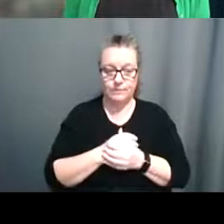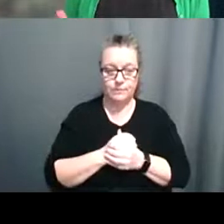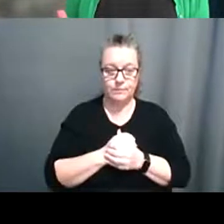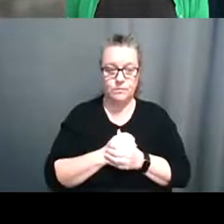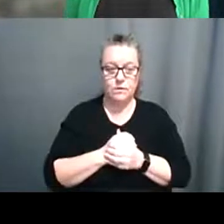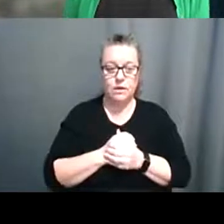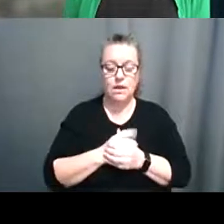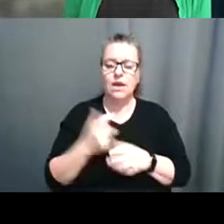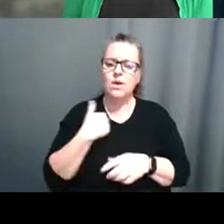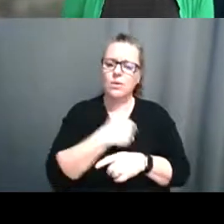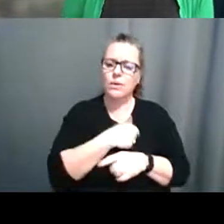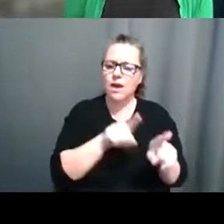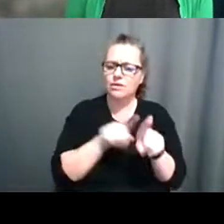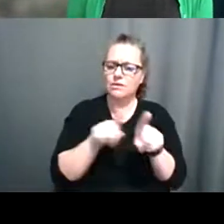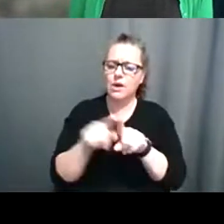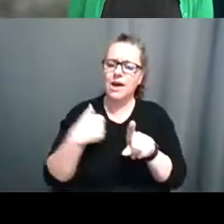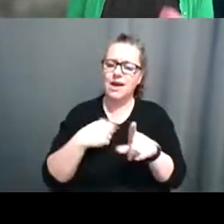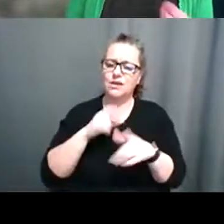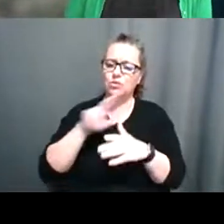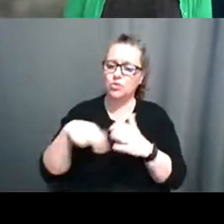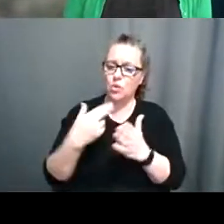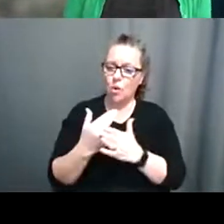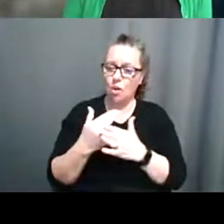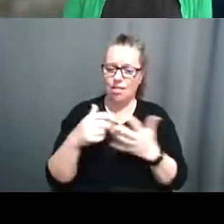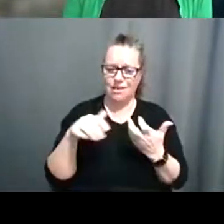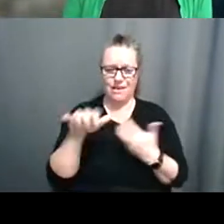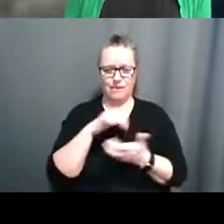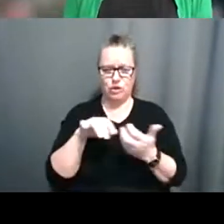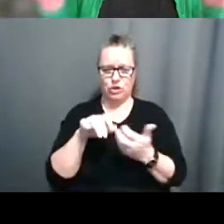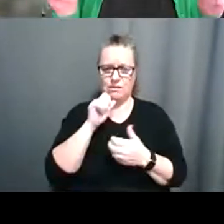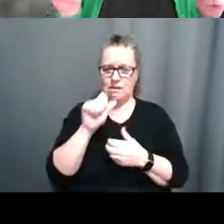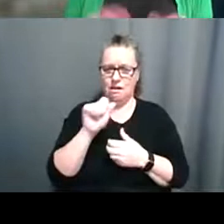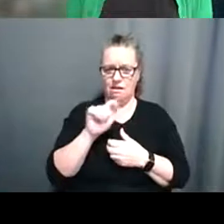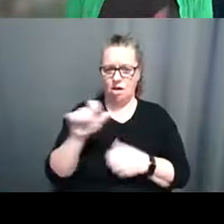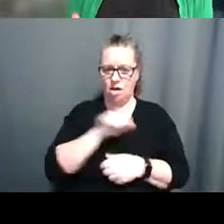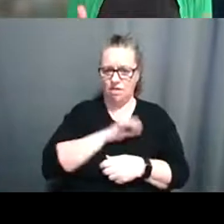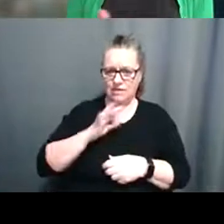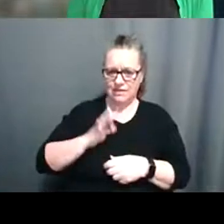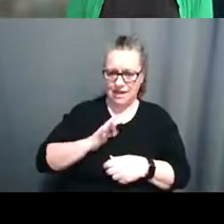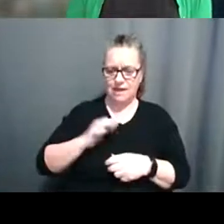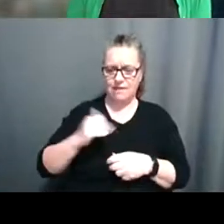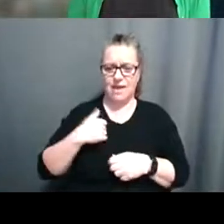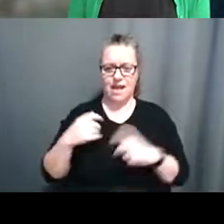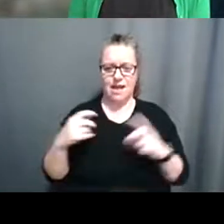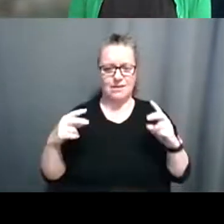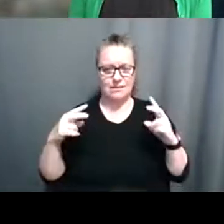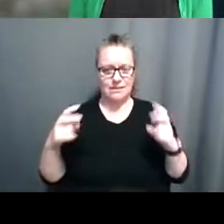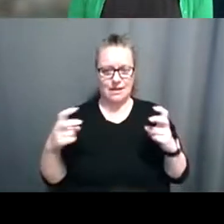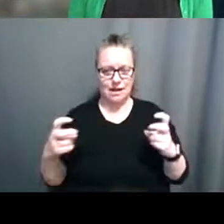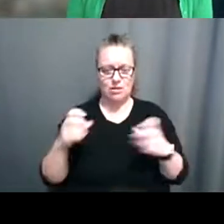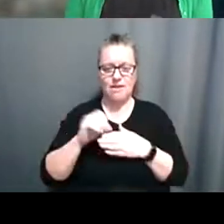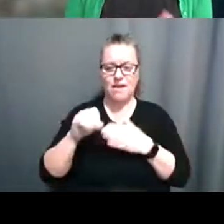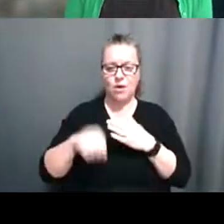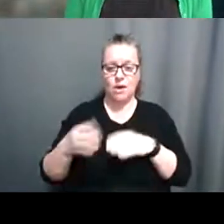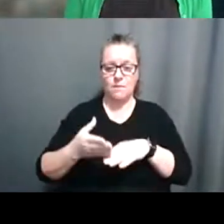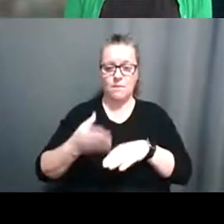We also had role confusion. Not all the staff involved had the title of outcome improvement specialist,